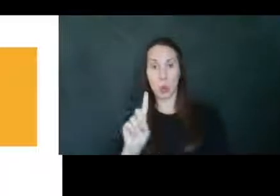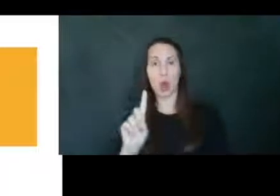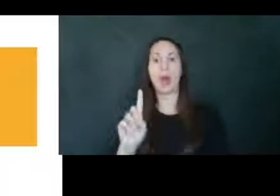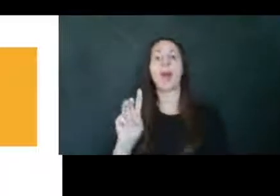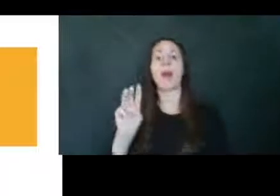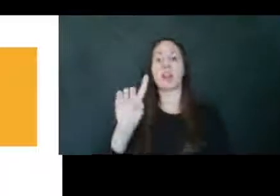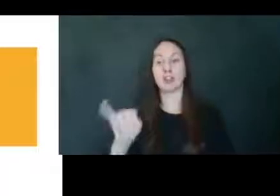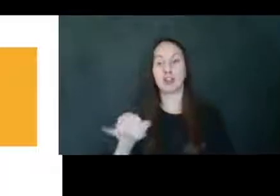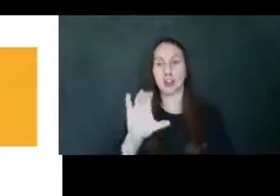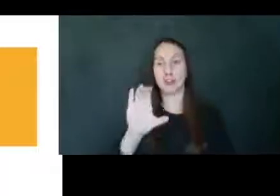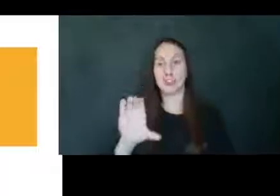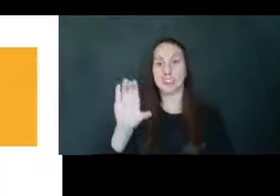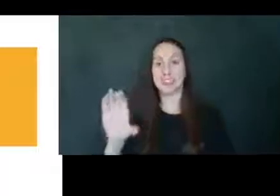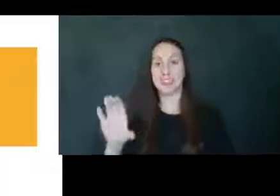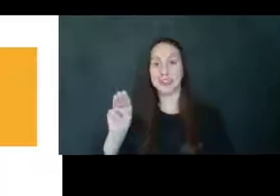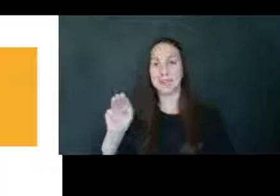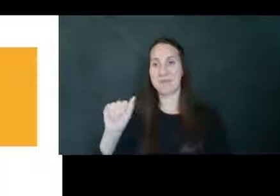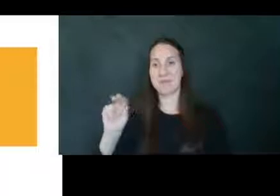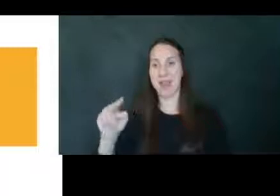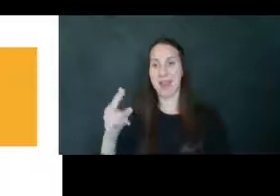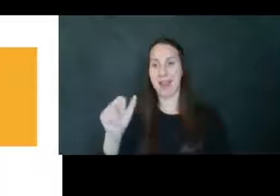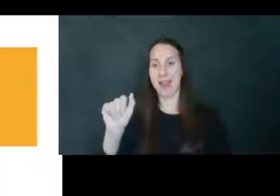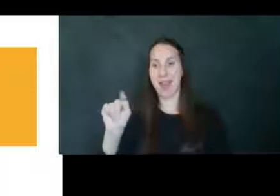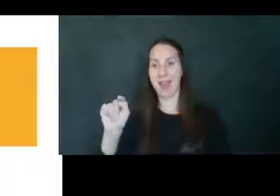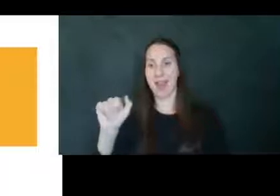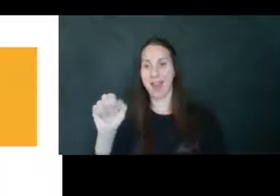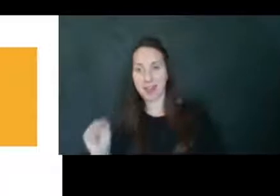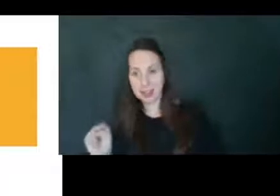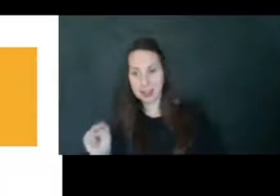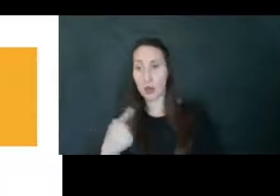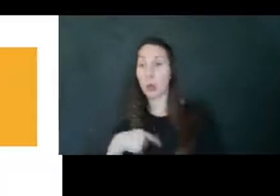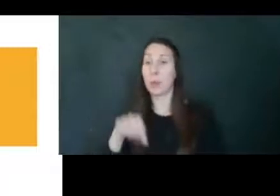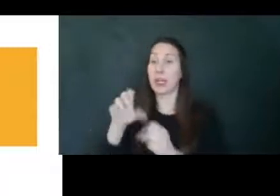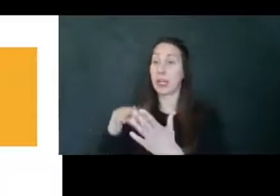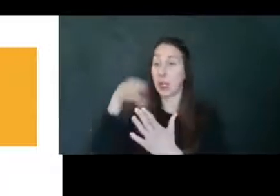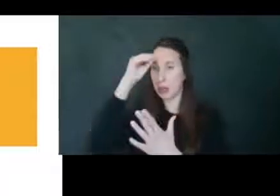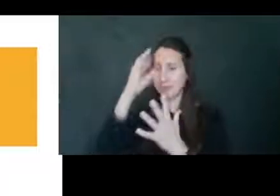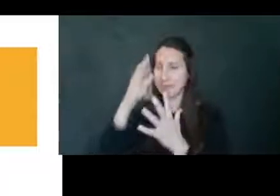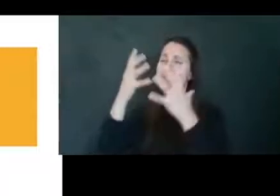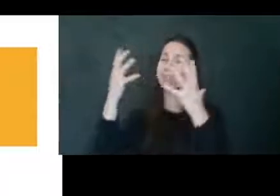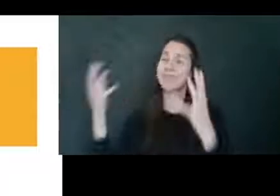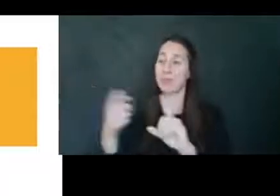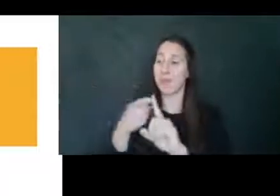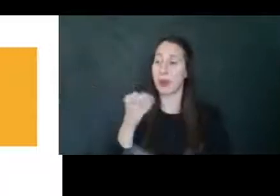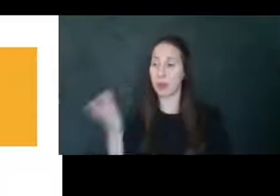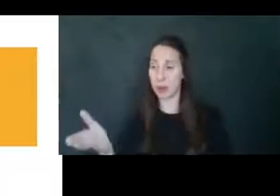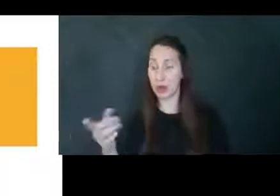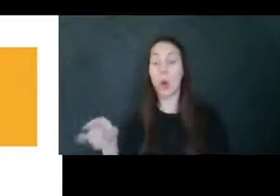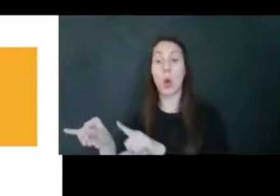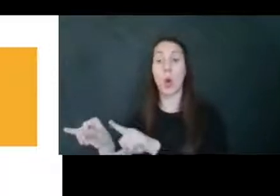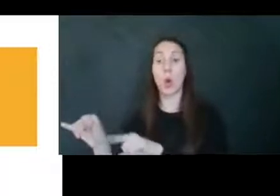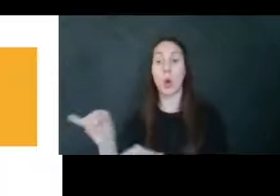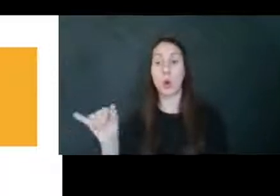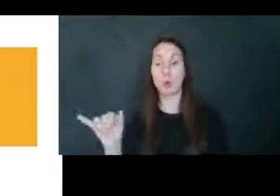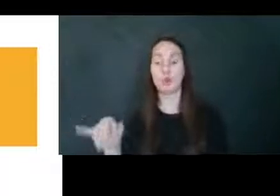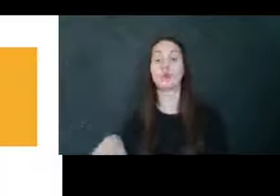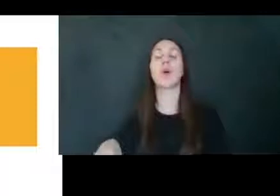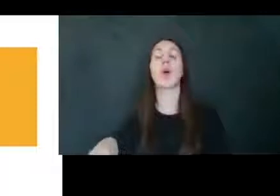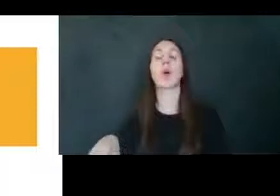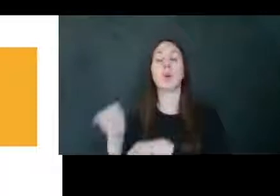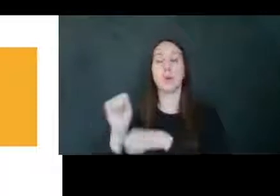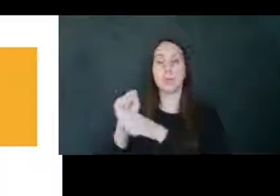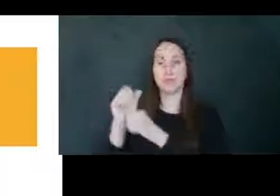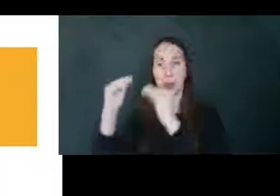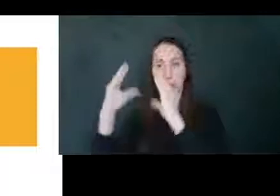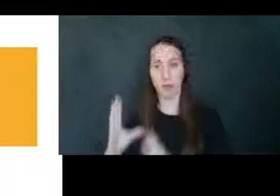JCC Manhattan. We have so much to learn from Dorsey, who is also an adjunct professor at Columbia University